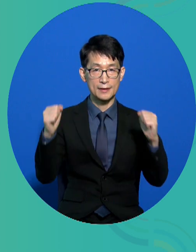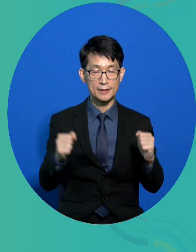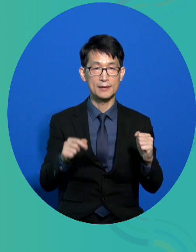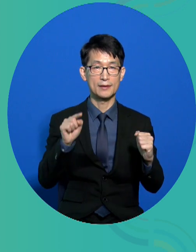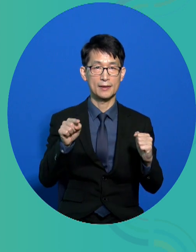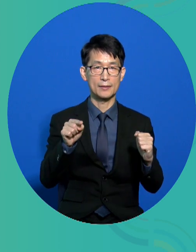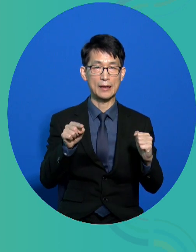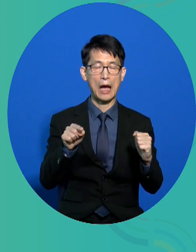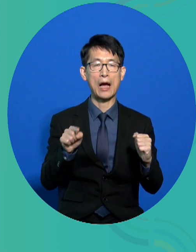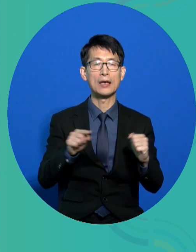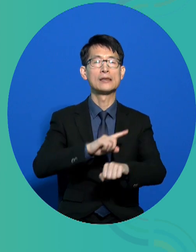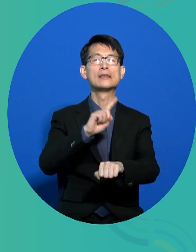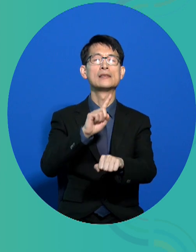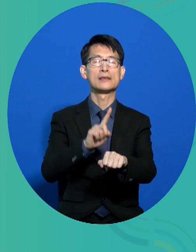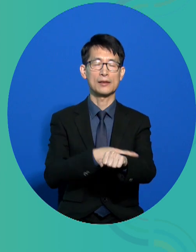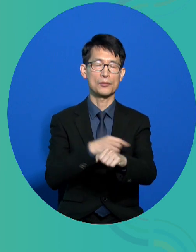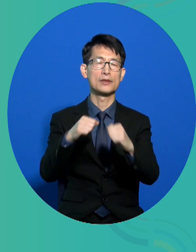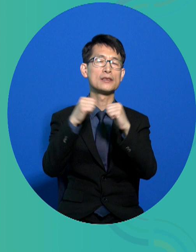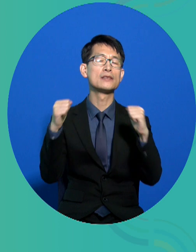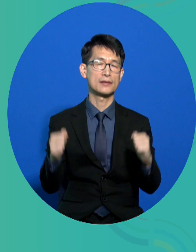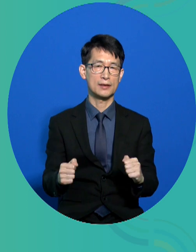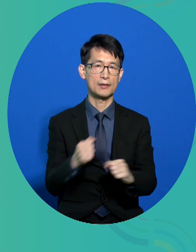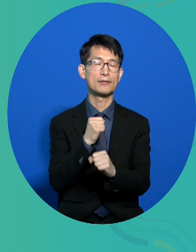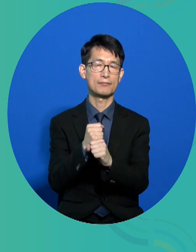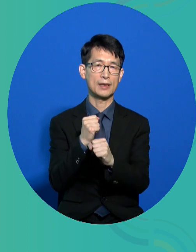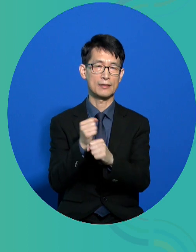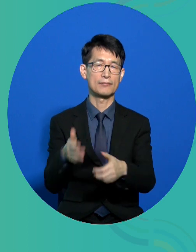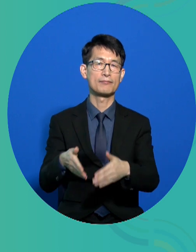We introduced the auto